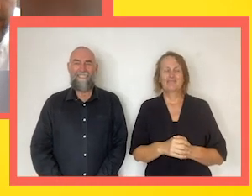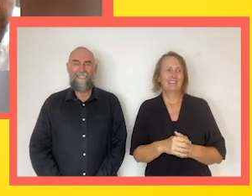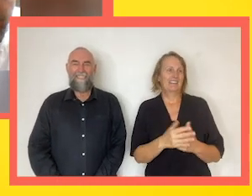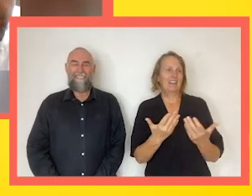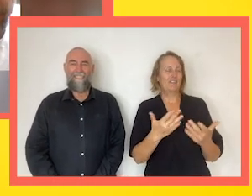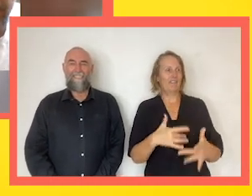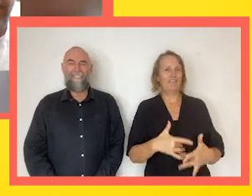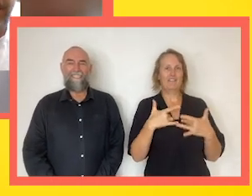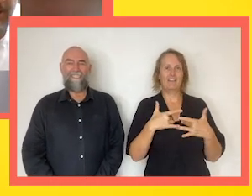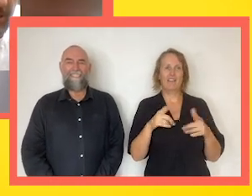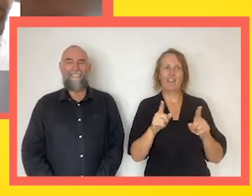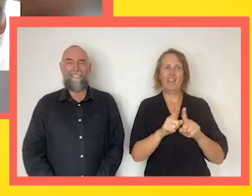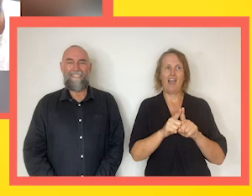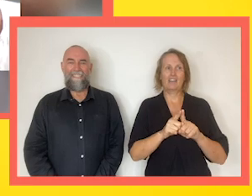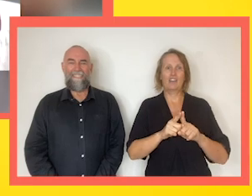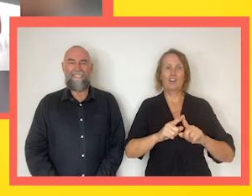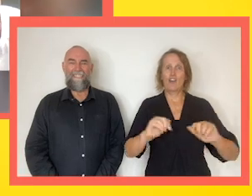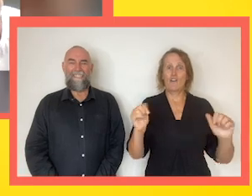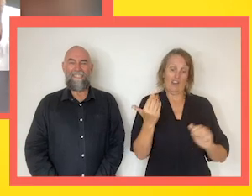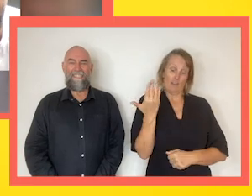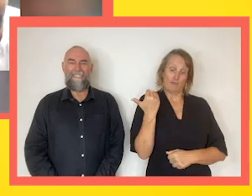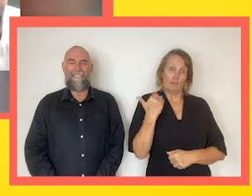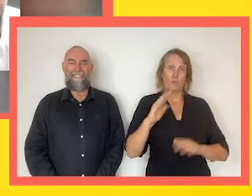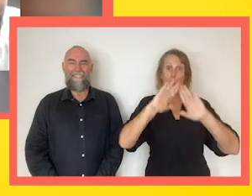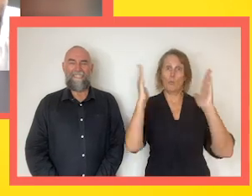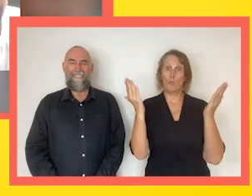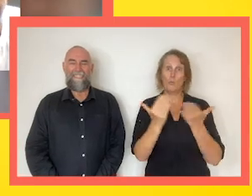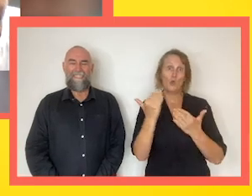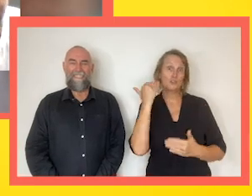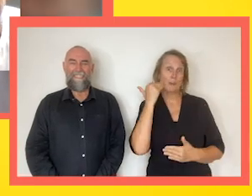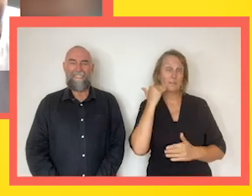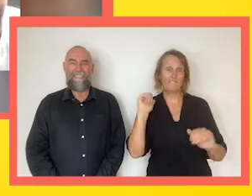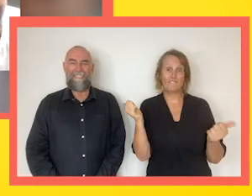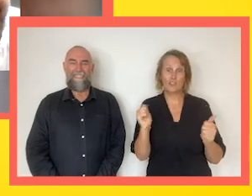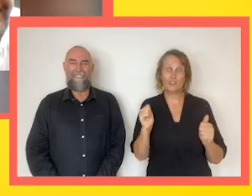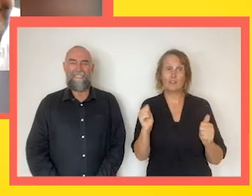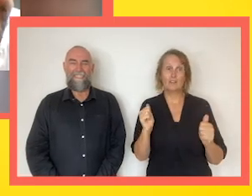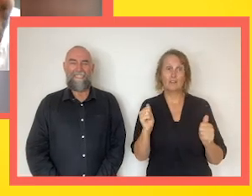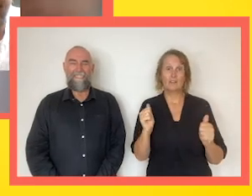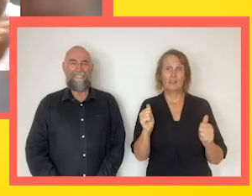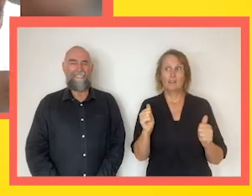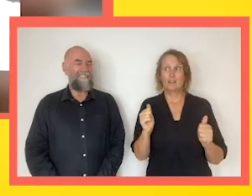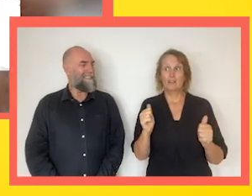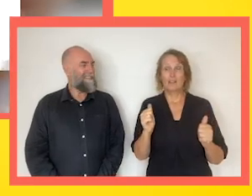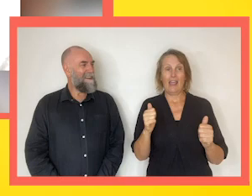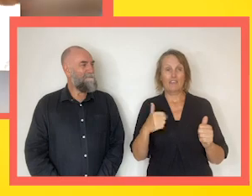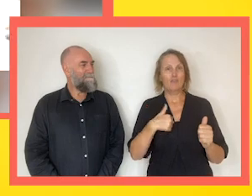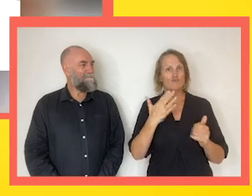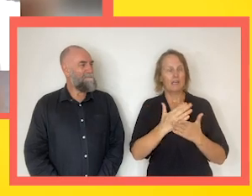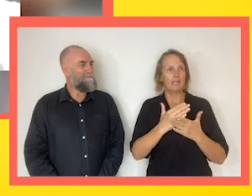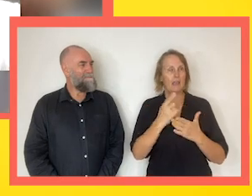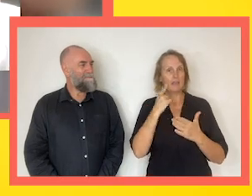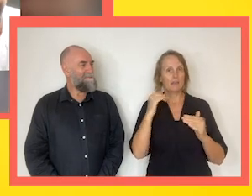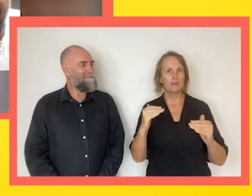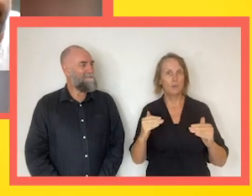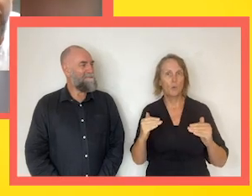even going back to the feeling of finishing the World Champs just gone. I think layer that up again and turn the knobs up again